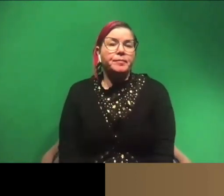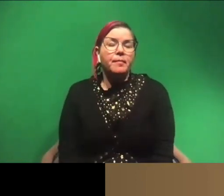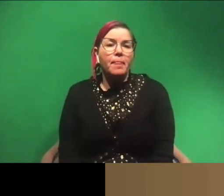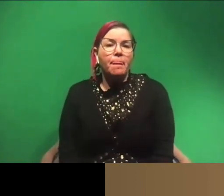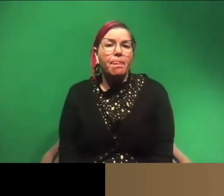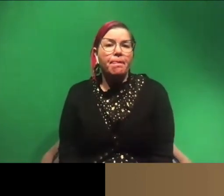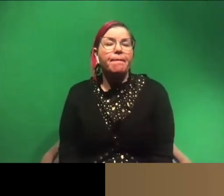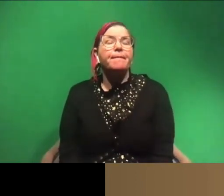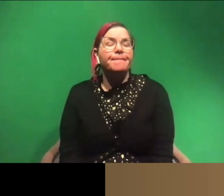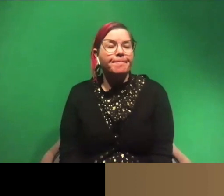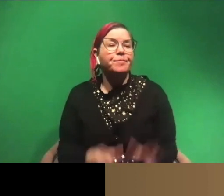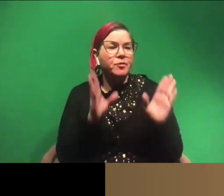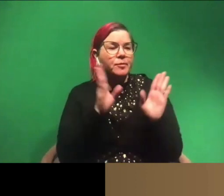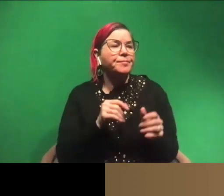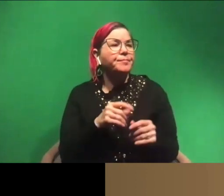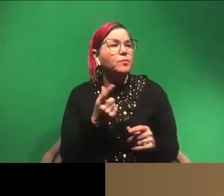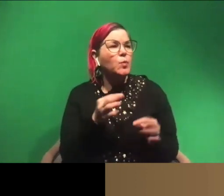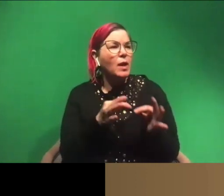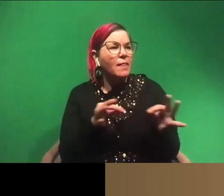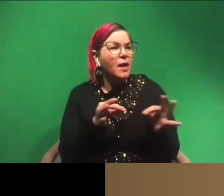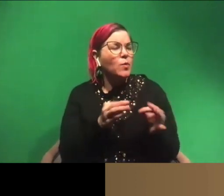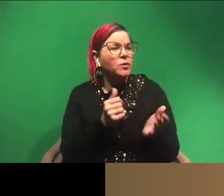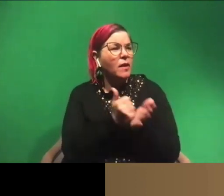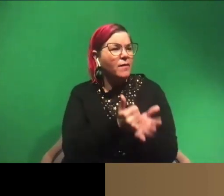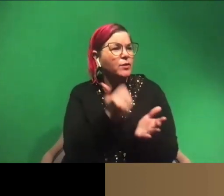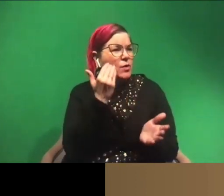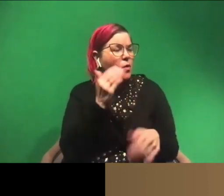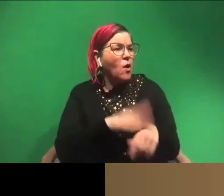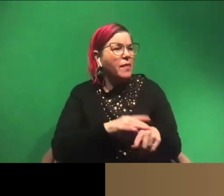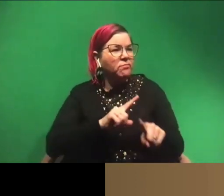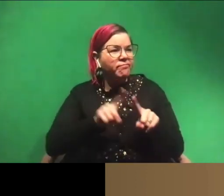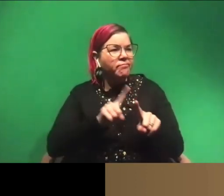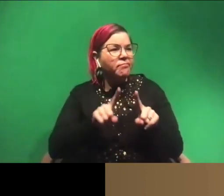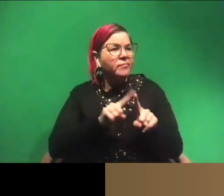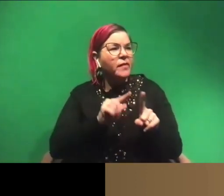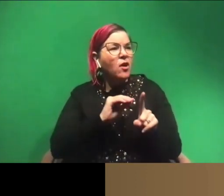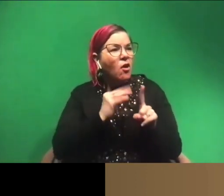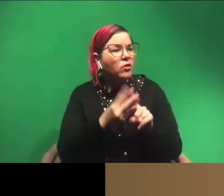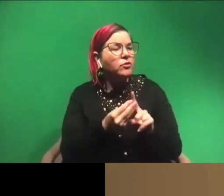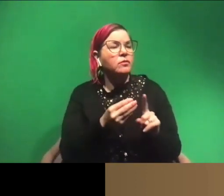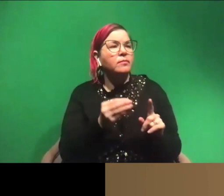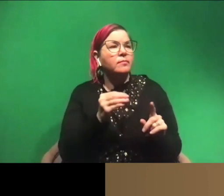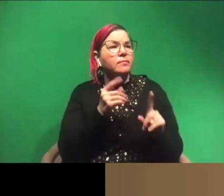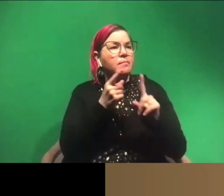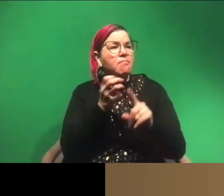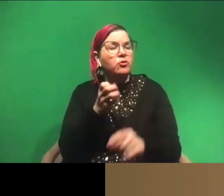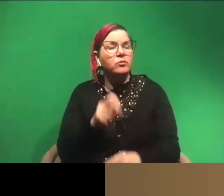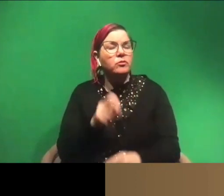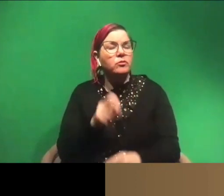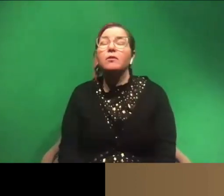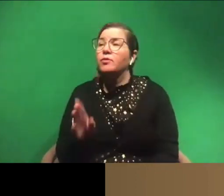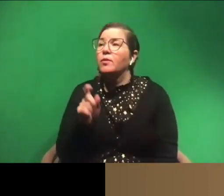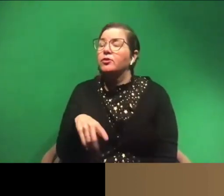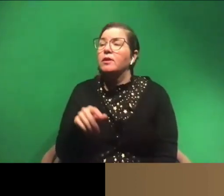Awesome. What languages are helpful to know on these multicultural missions? Oh, that's a great question. So astronauts